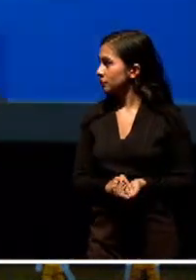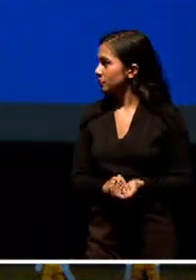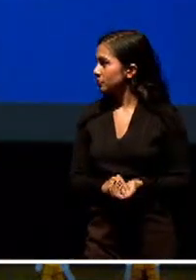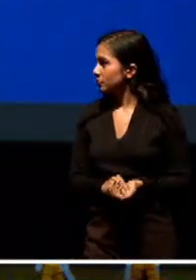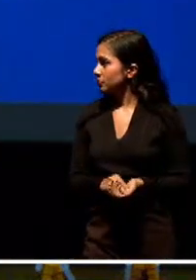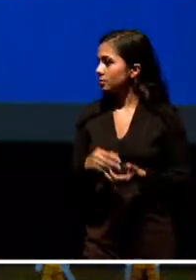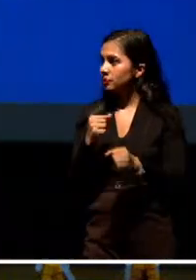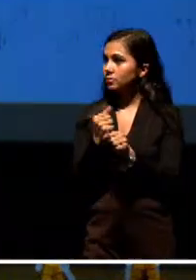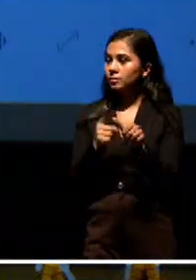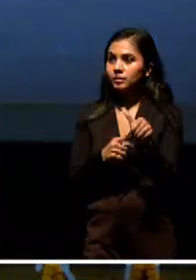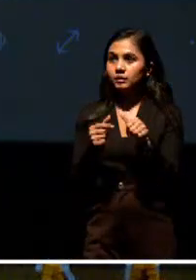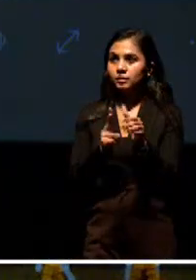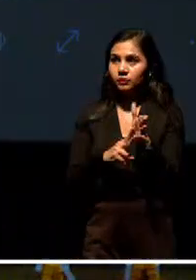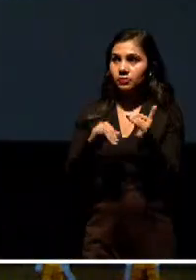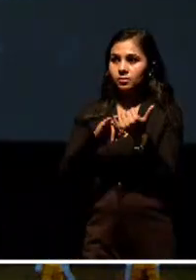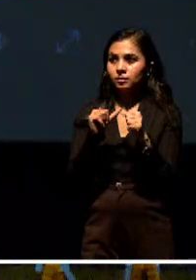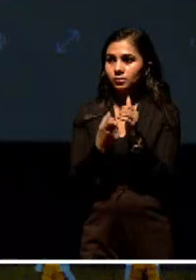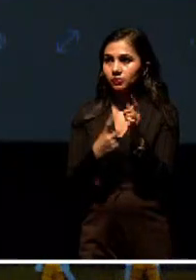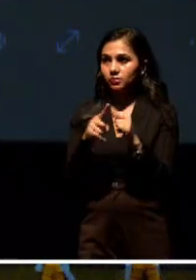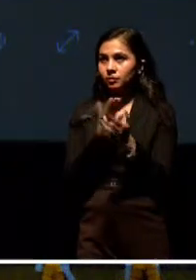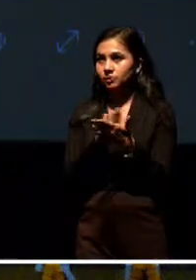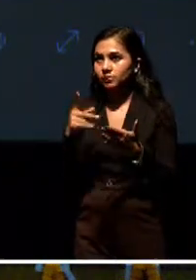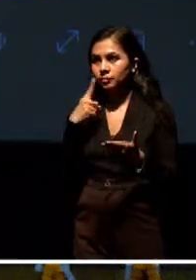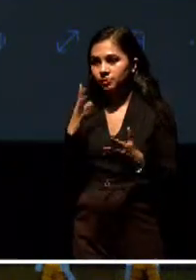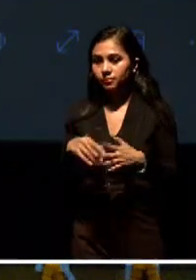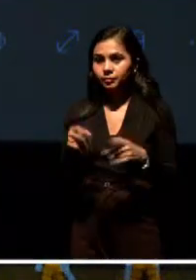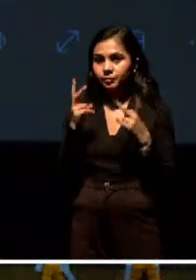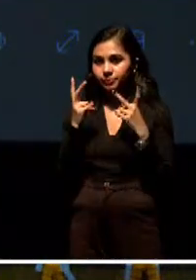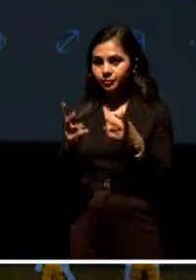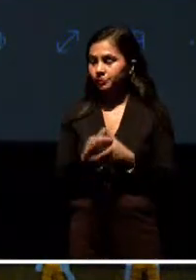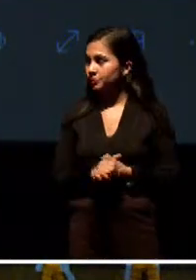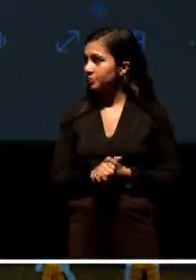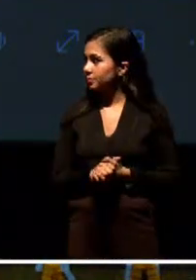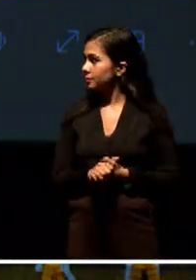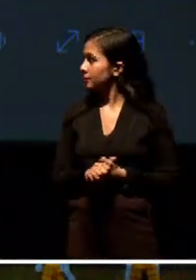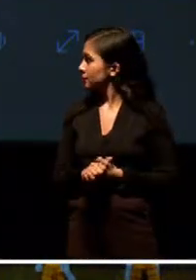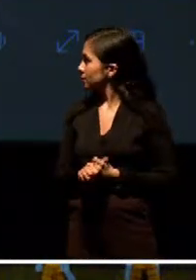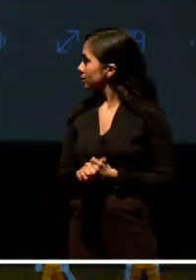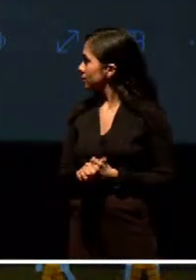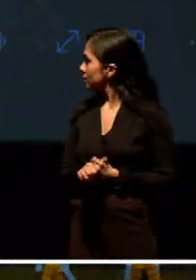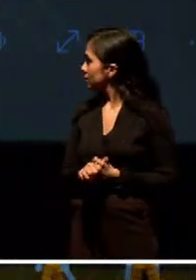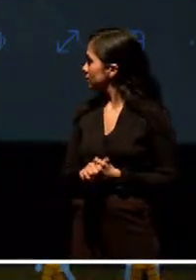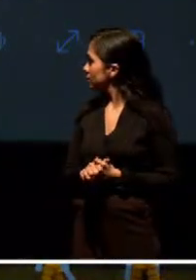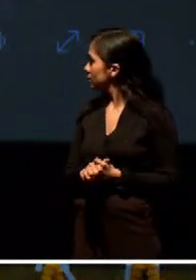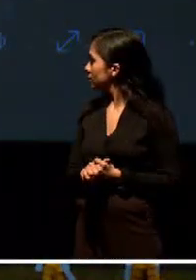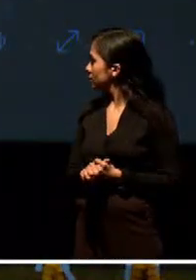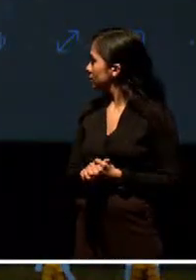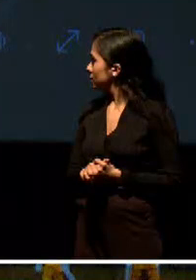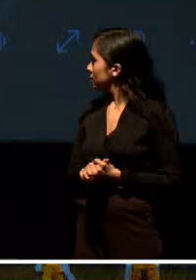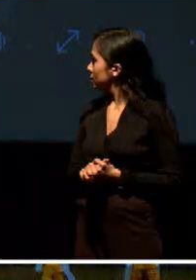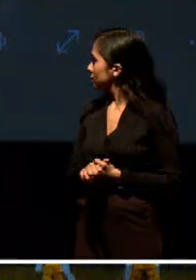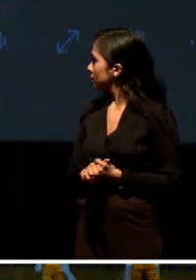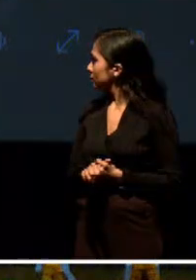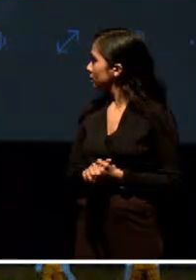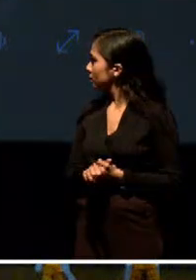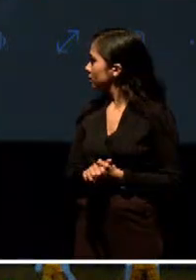Gyan Sarthi, where the question that you asked, it is probably very much enabled to take care of that. So we're going to start it. So